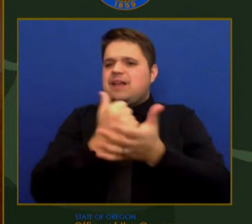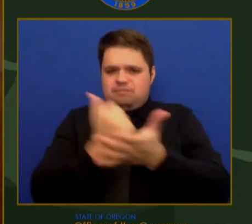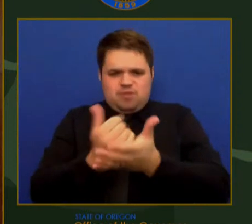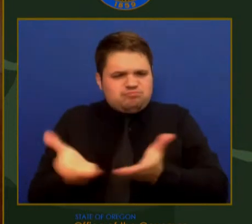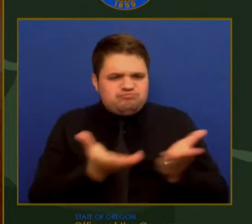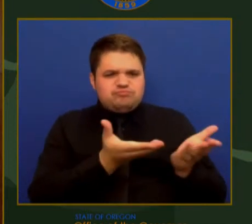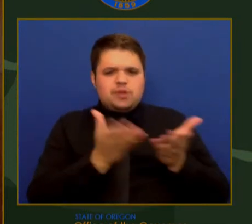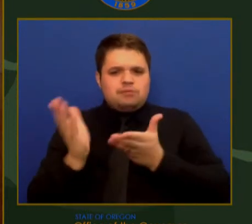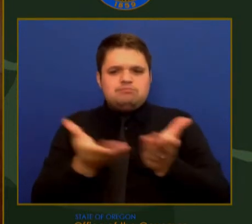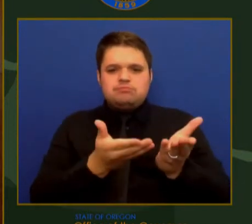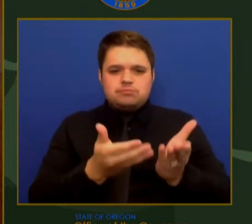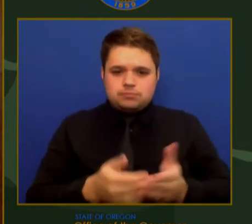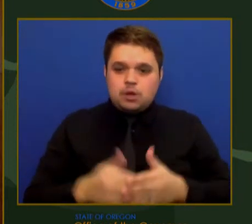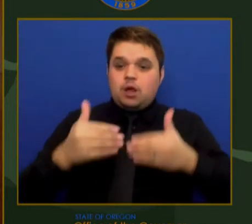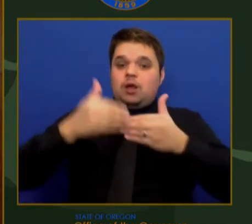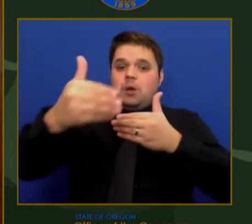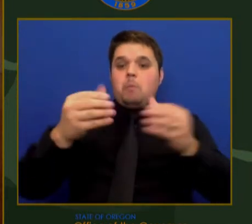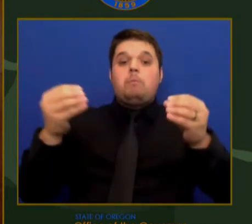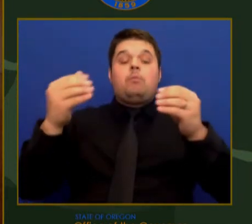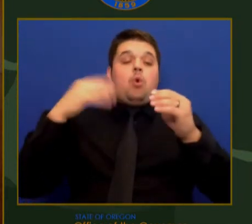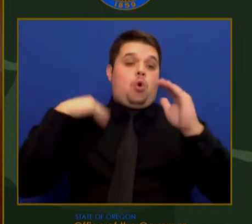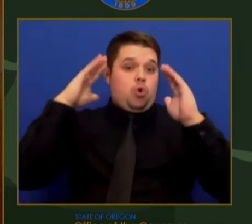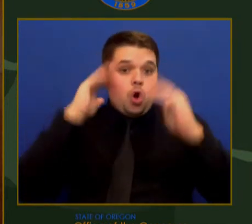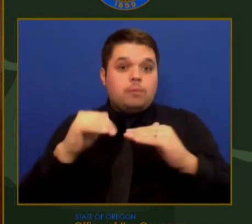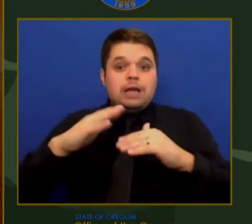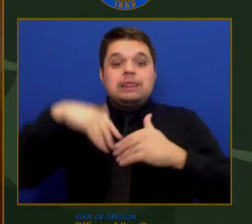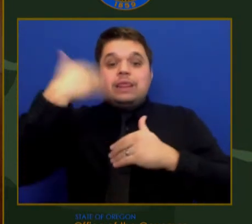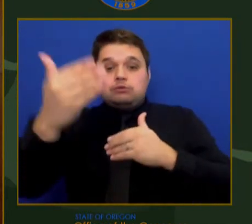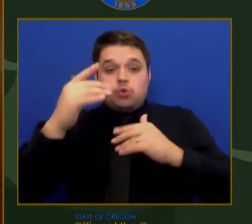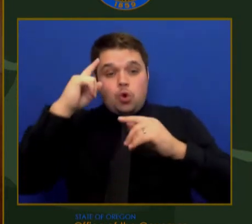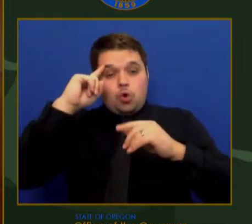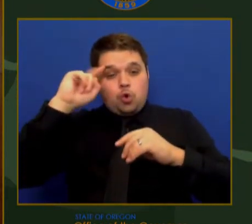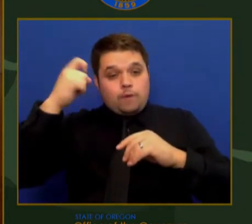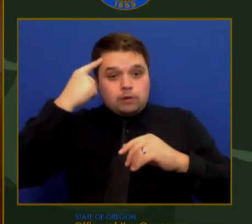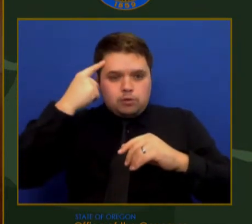administration, and we must continue to act with urgency.